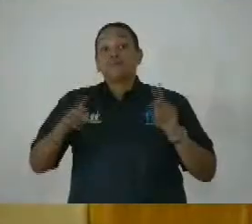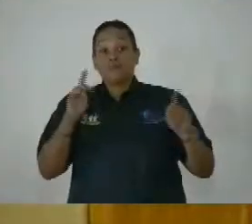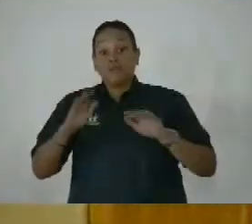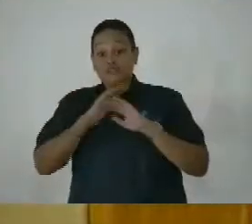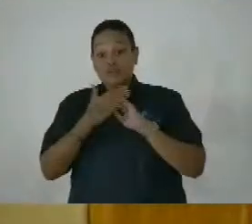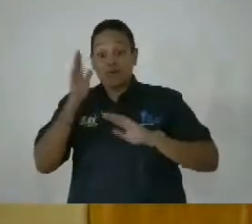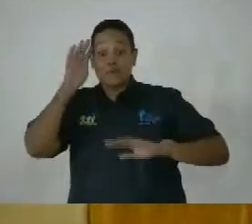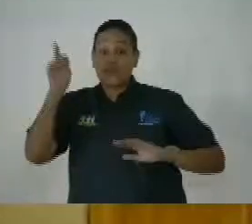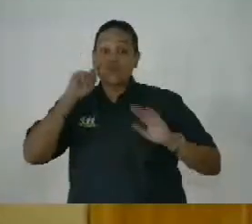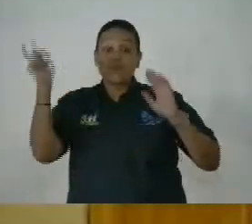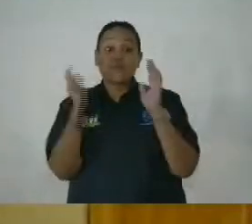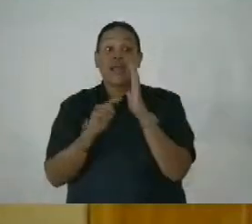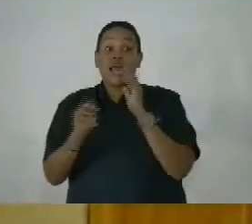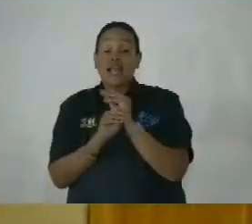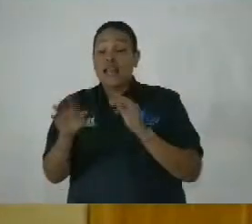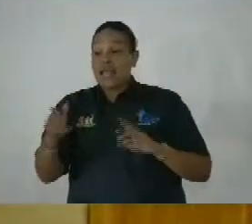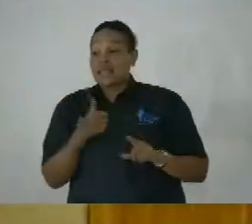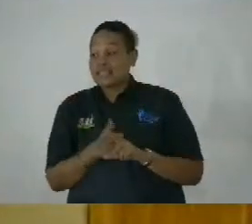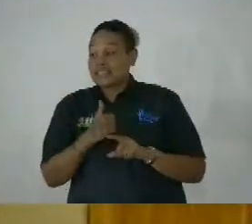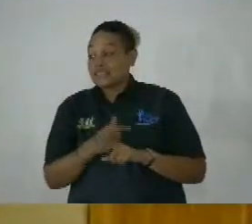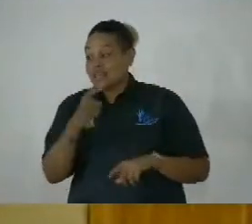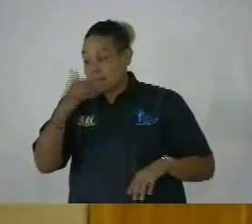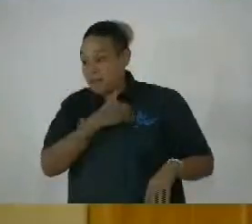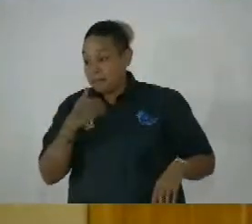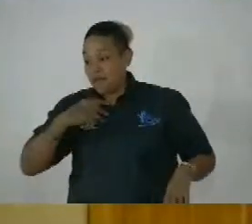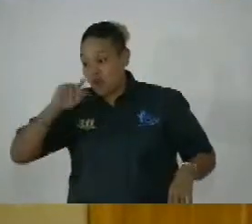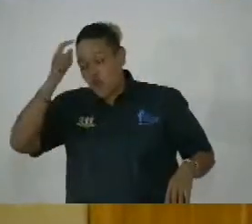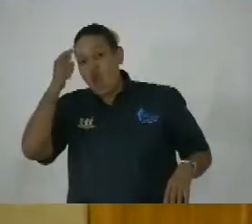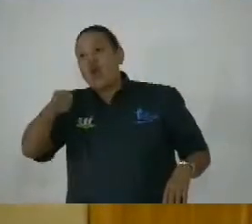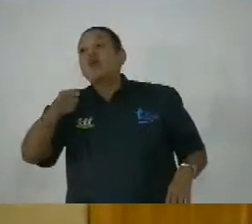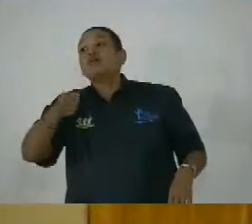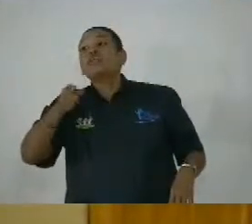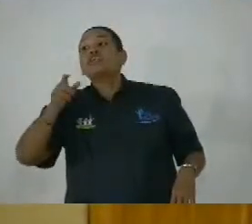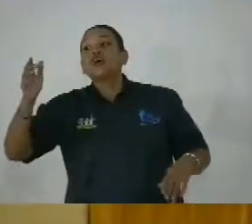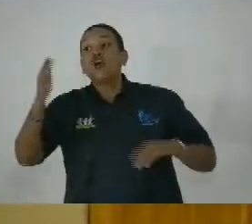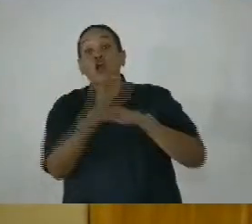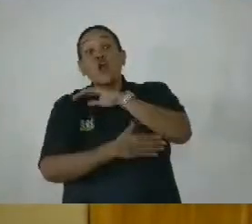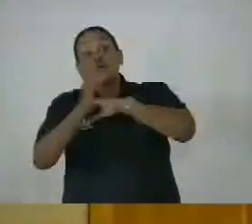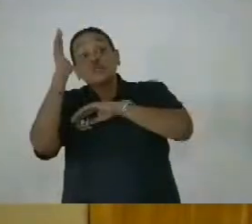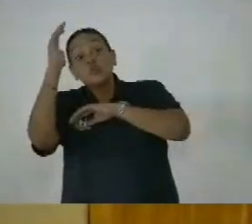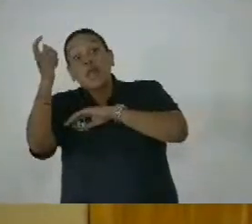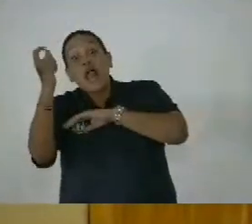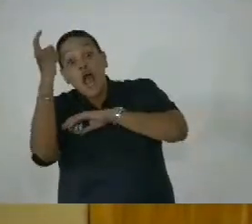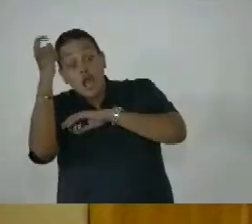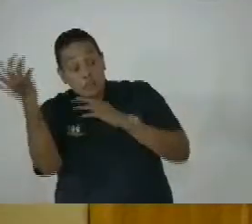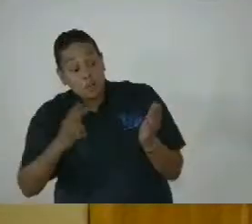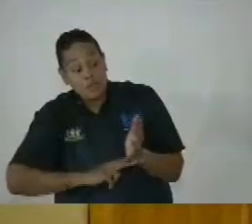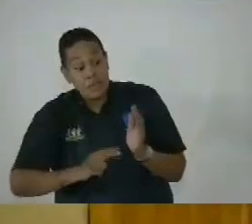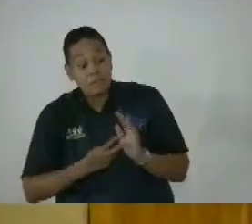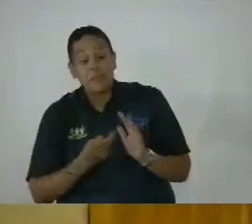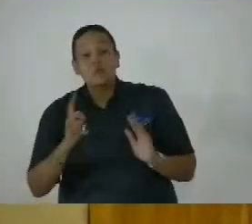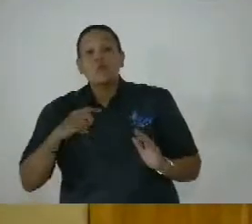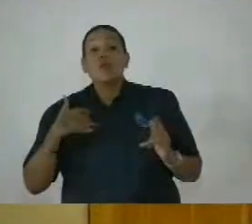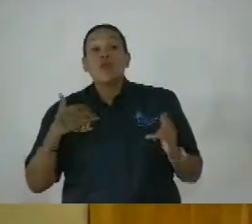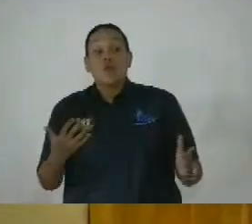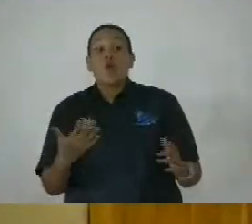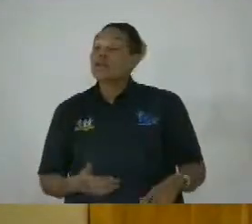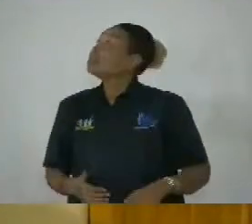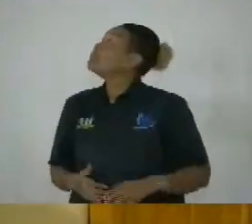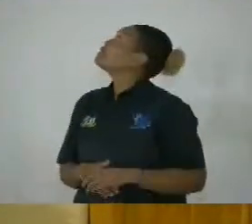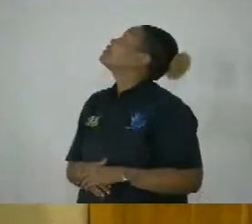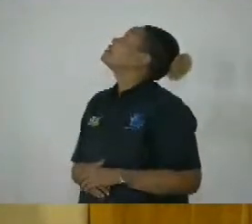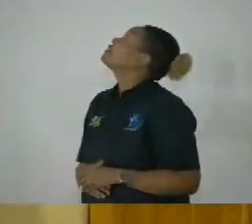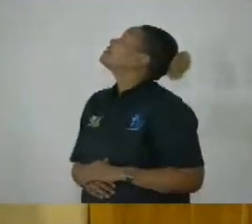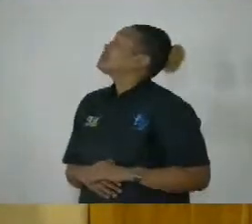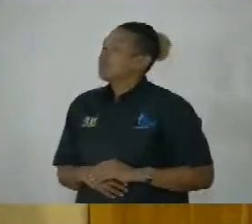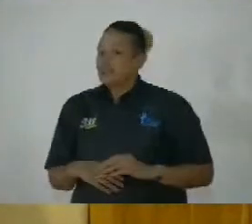will realize, I'm speaking as a member of the government, the country will understand what it means where we are going, and they are going